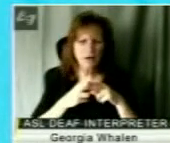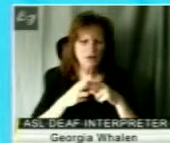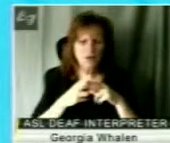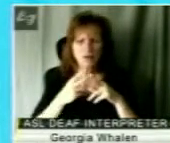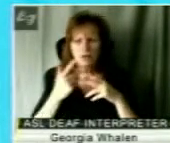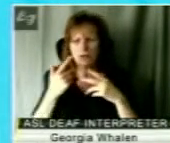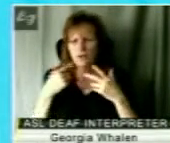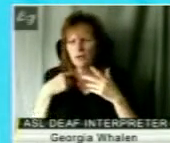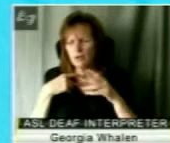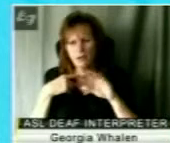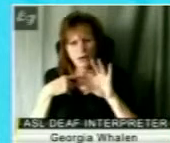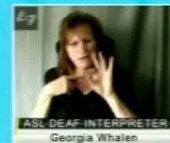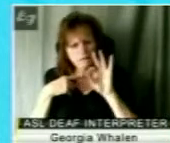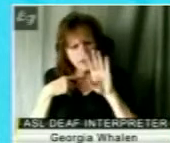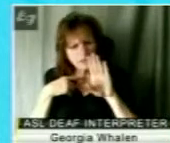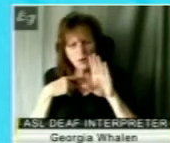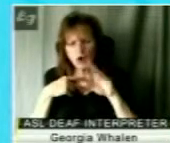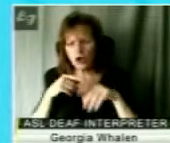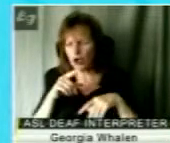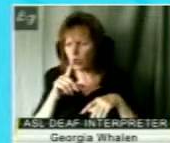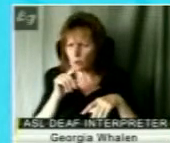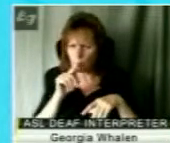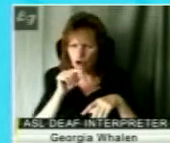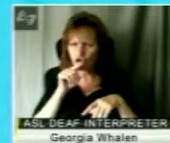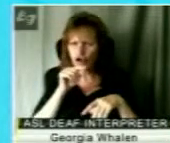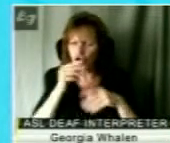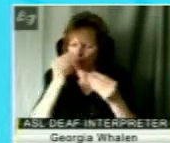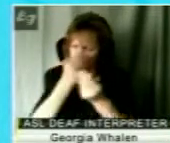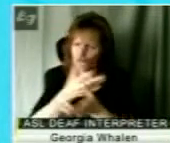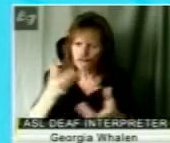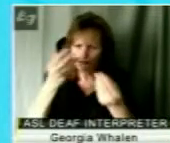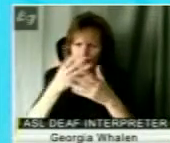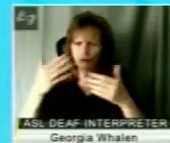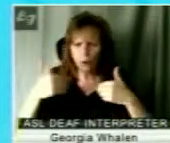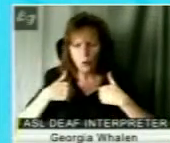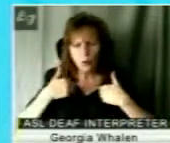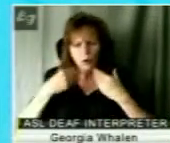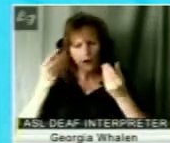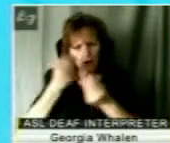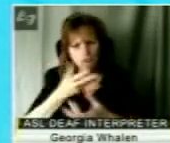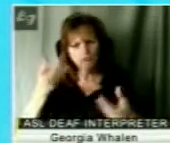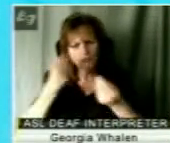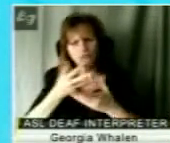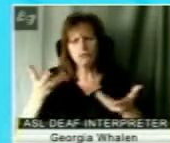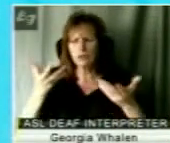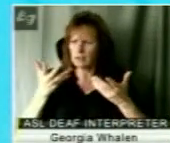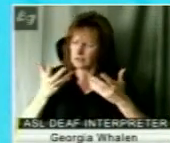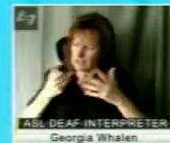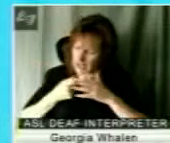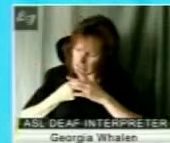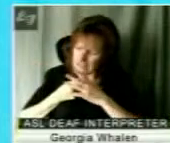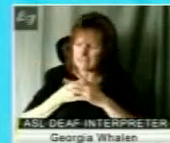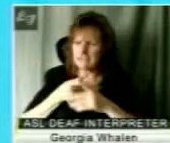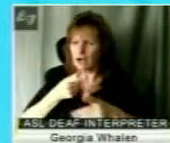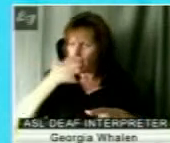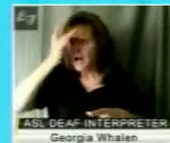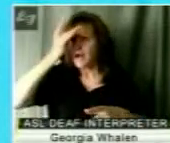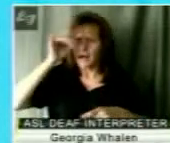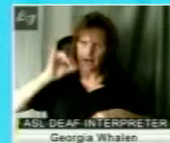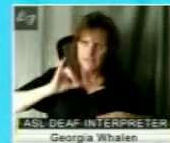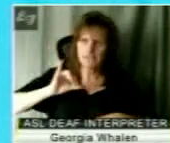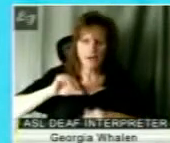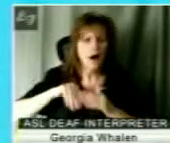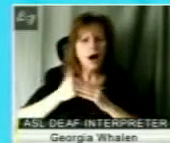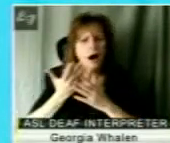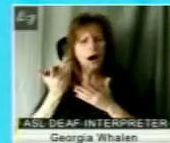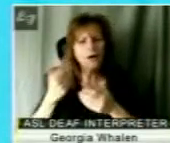some time, how are you going to get this message across to them? Isn't that a great question, Joanna? You know, this is absolutely the one that we have health